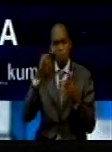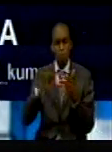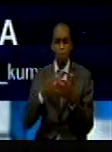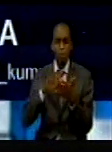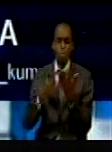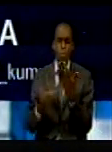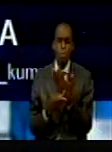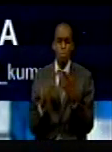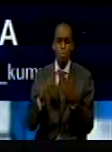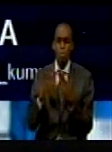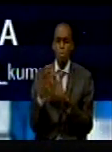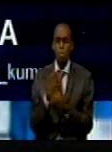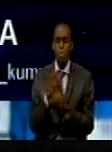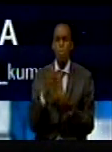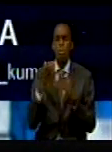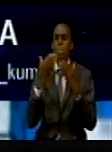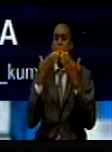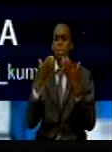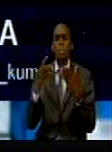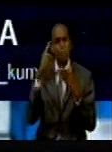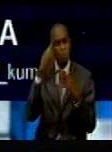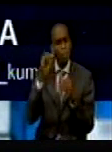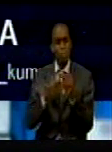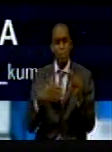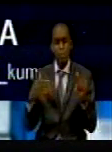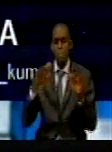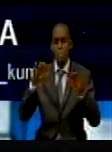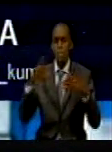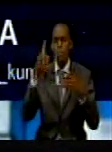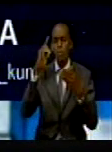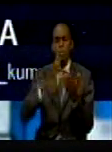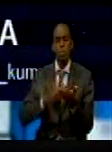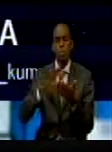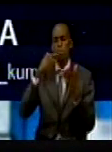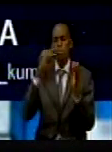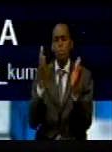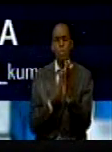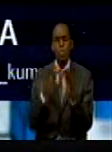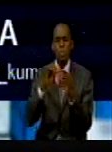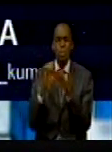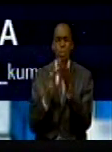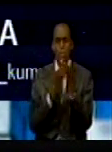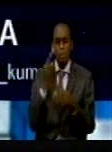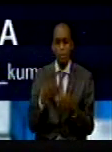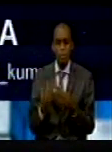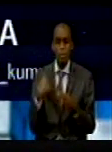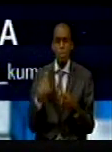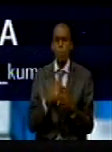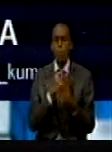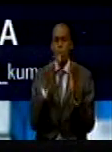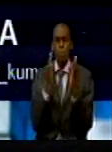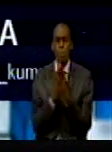for how you fought for us. We give you glory, we give you praise in Jesus' name. Lord,